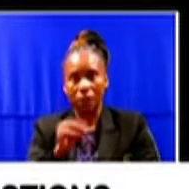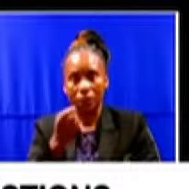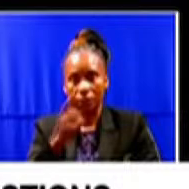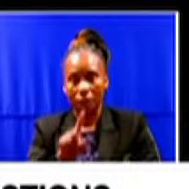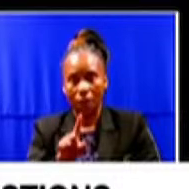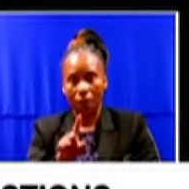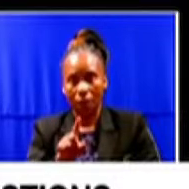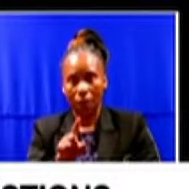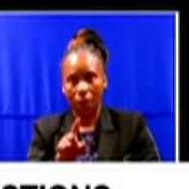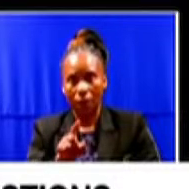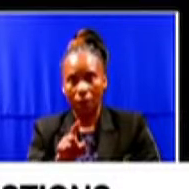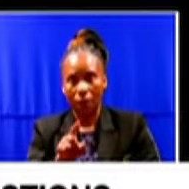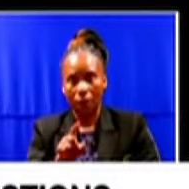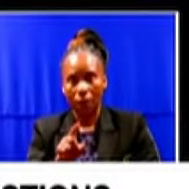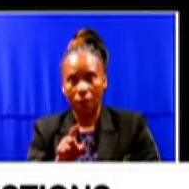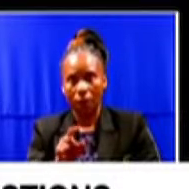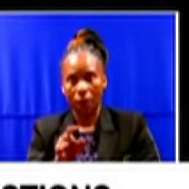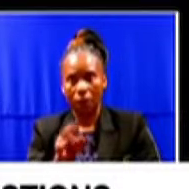B.A. Khade.